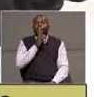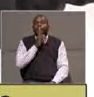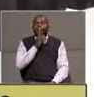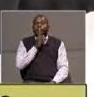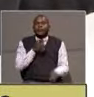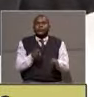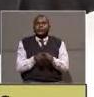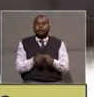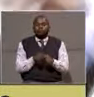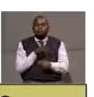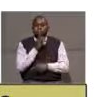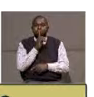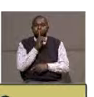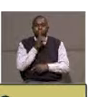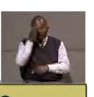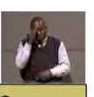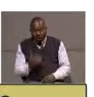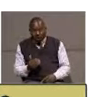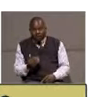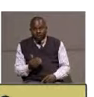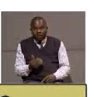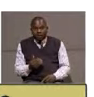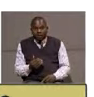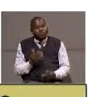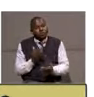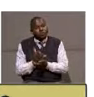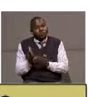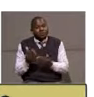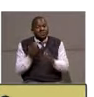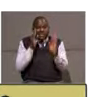remained quiet this way. Because, you know, the truth cannot be hidden.